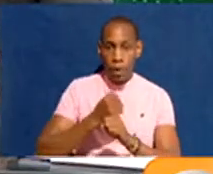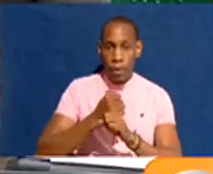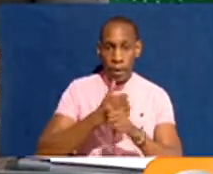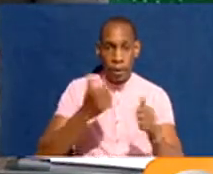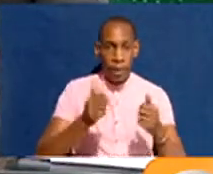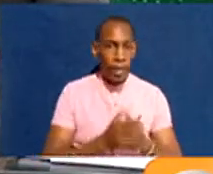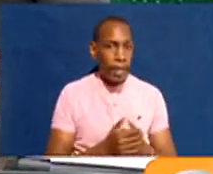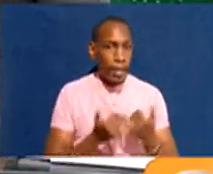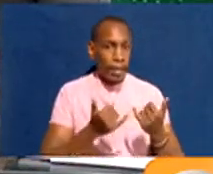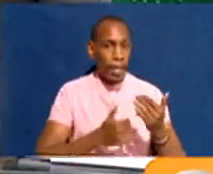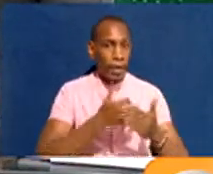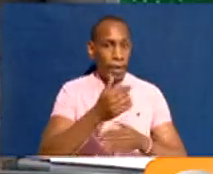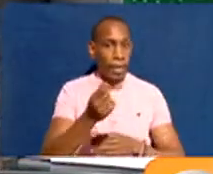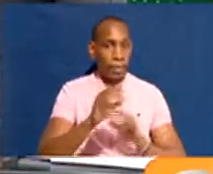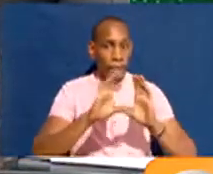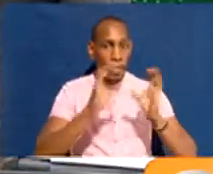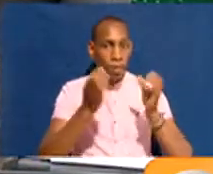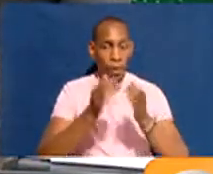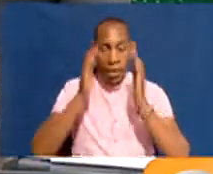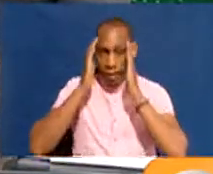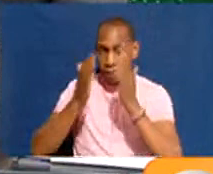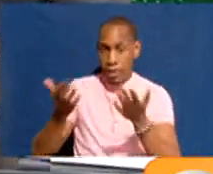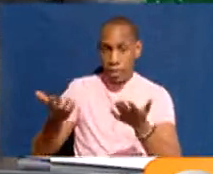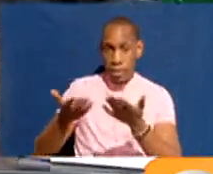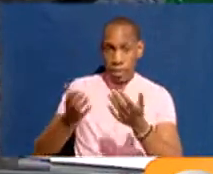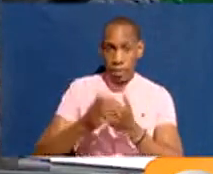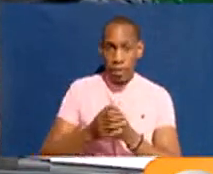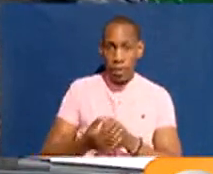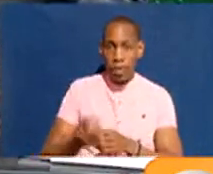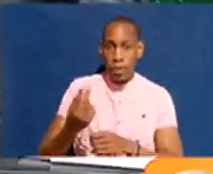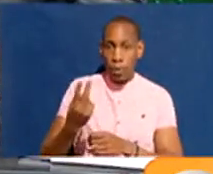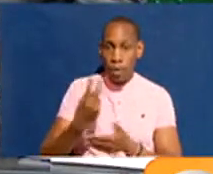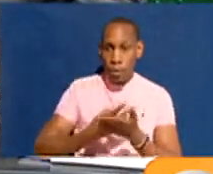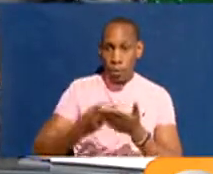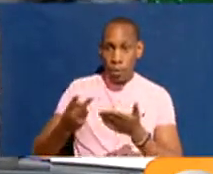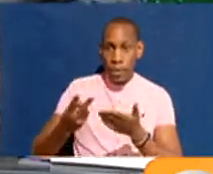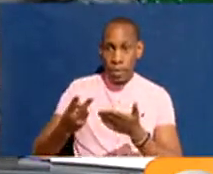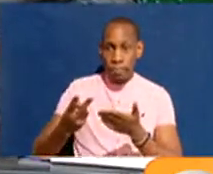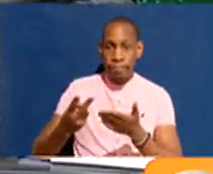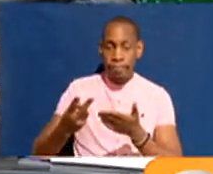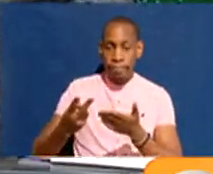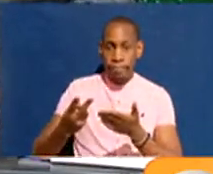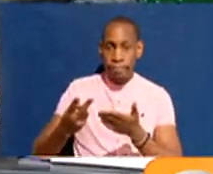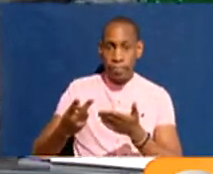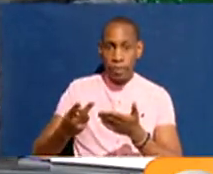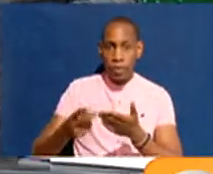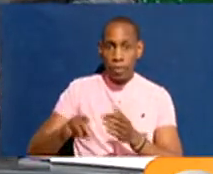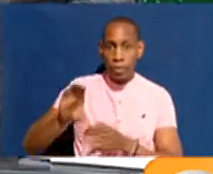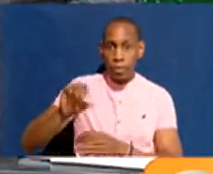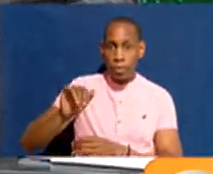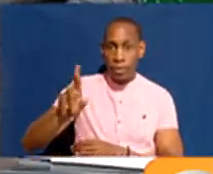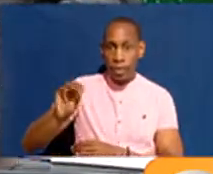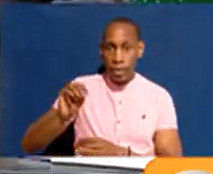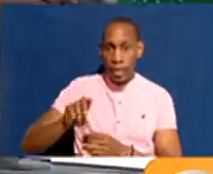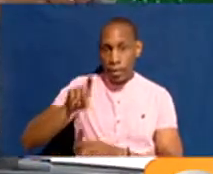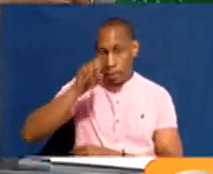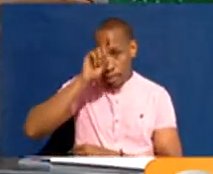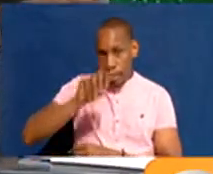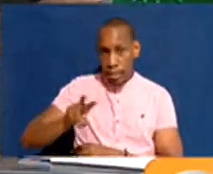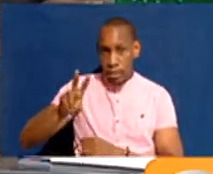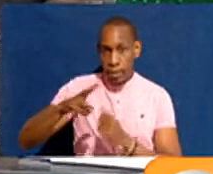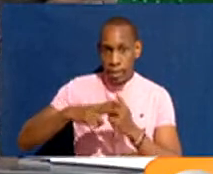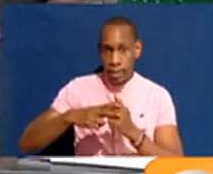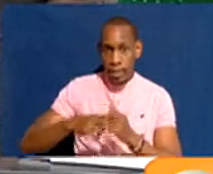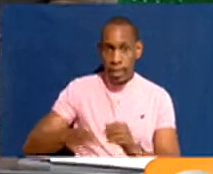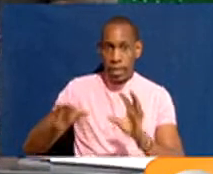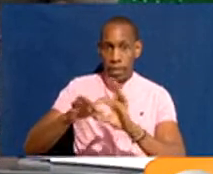properly. Well, next month, the world's attention will, for at least 2 weeks, be drawn to Cairo, Egypt, for the